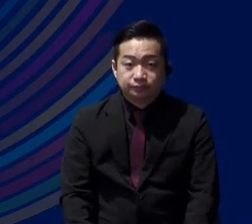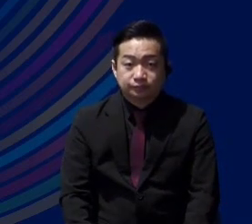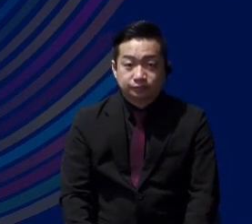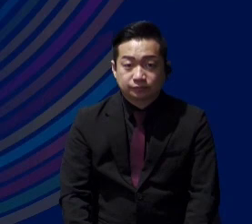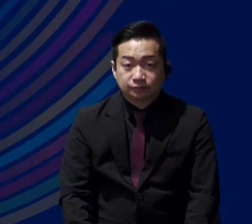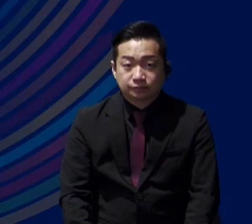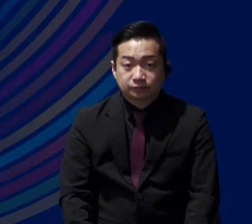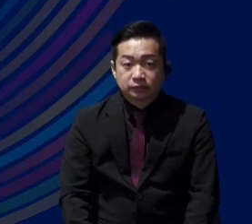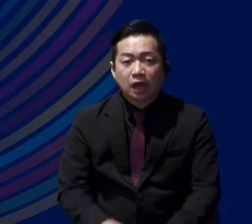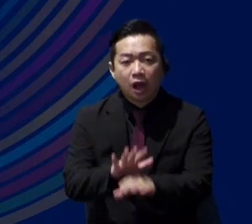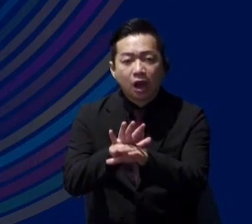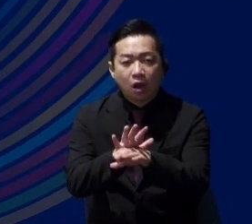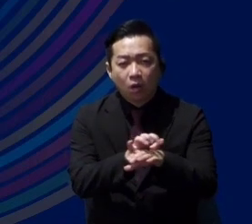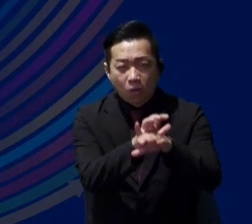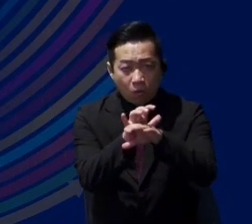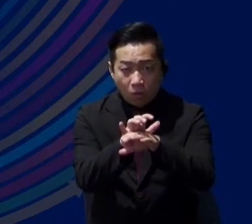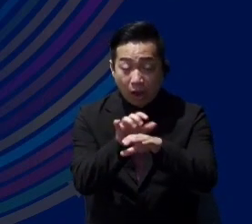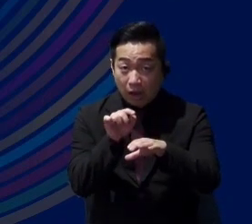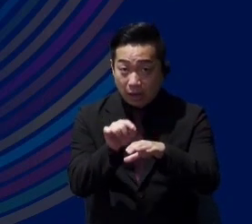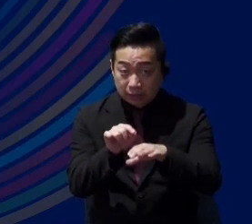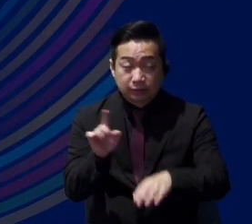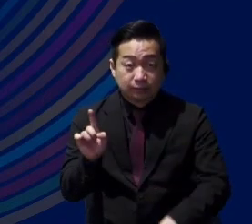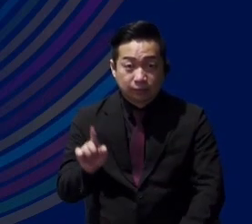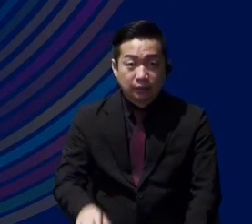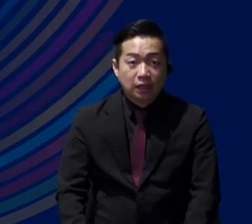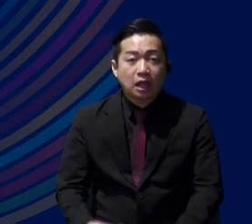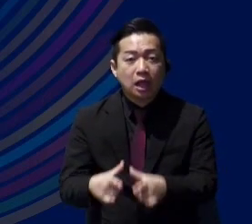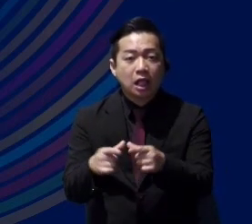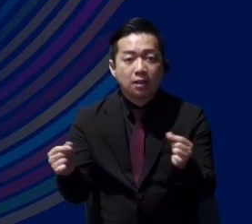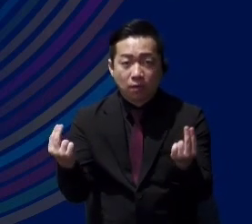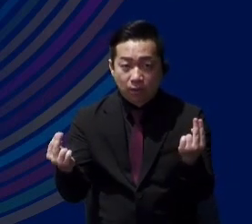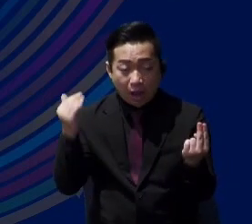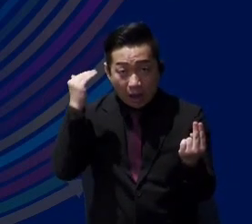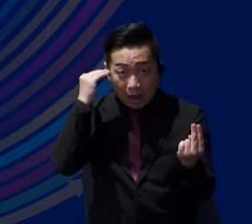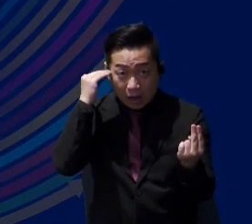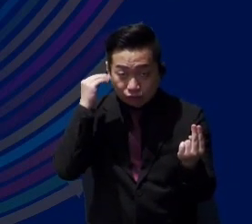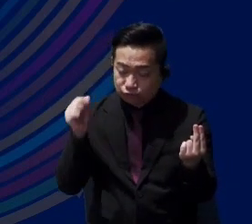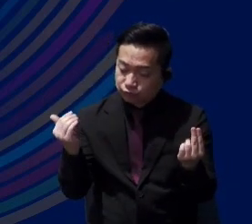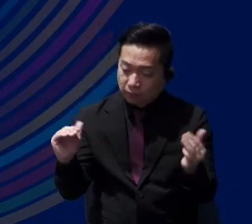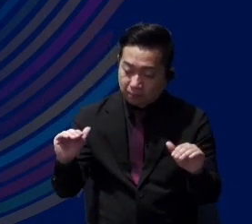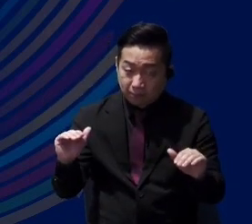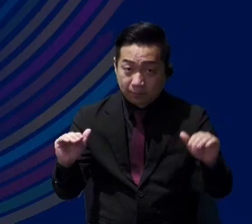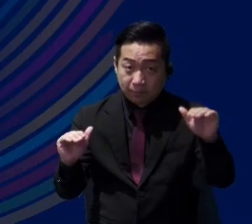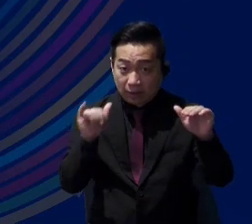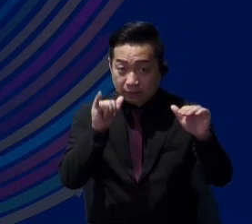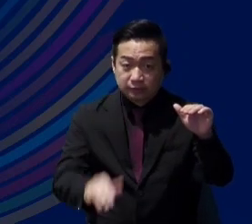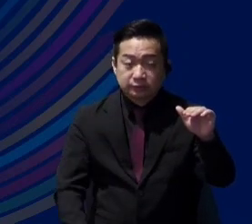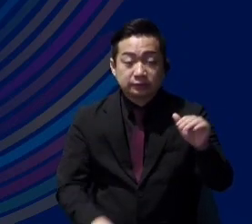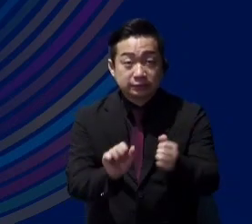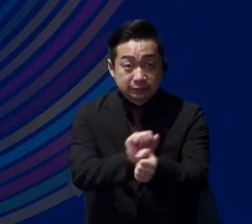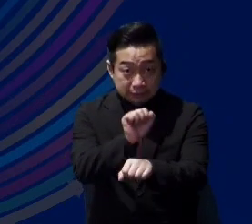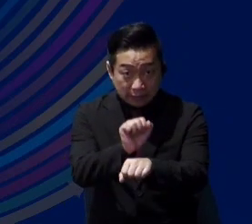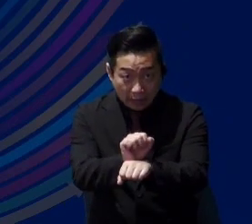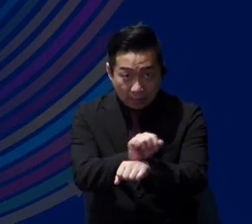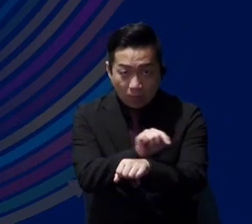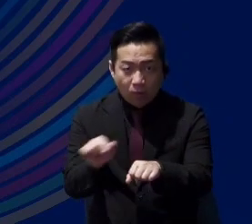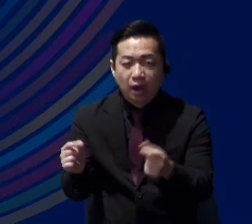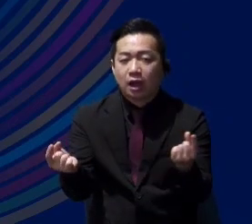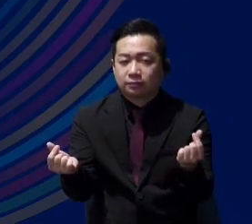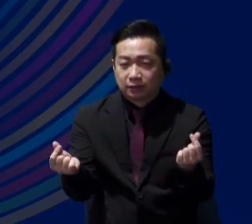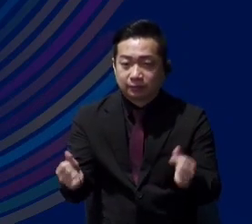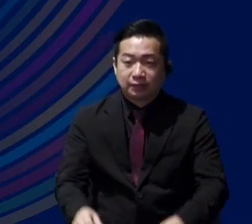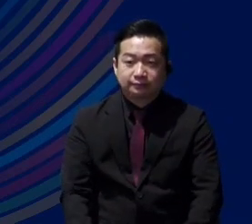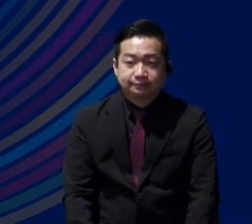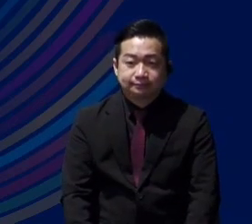but statistically is same as Singapore. Okay, now you saw